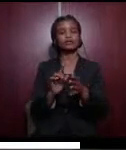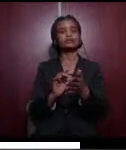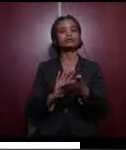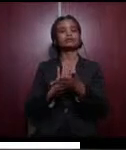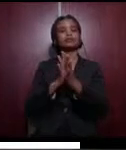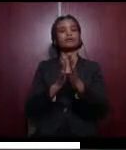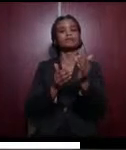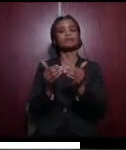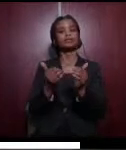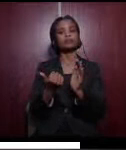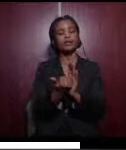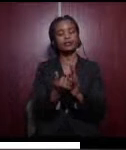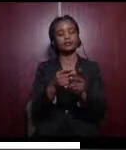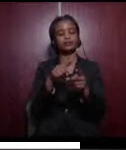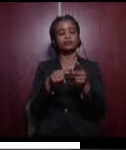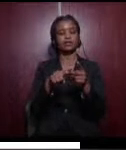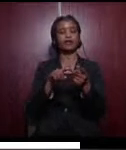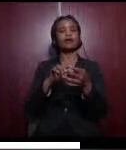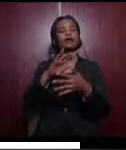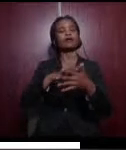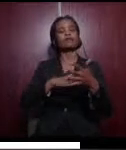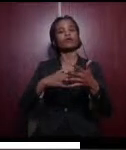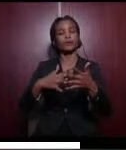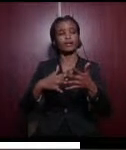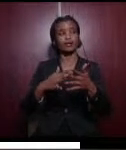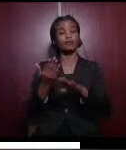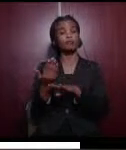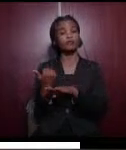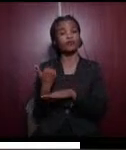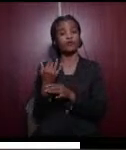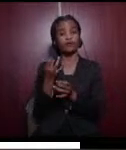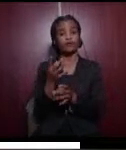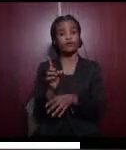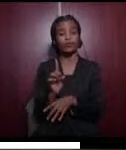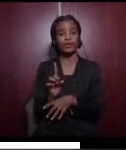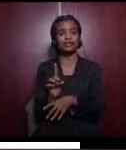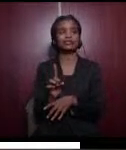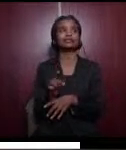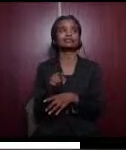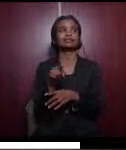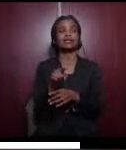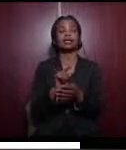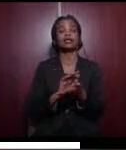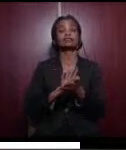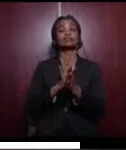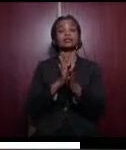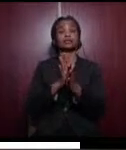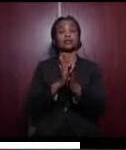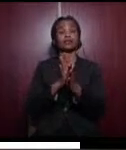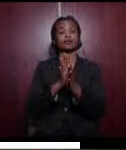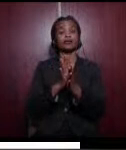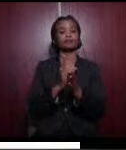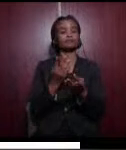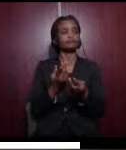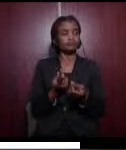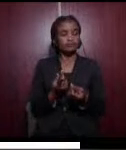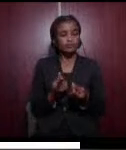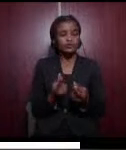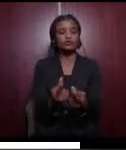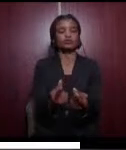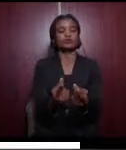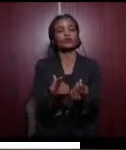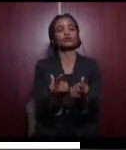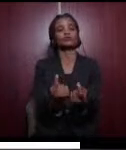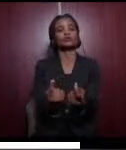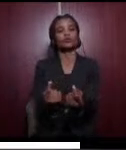As I've mentioned below, before, disaster response and risk mitigation is a shared responsibility by